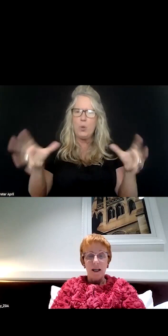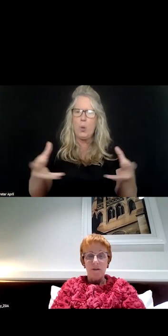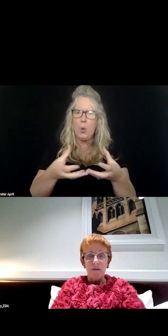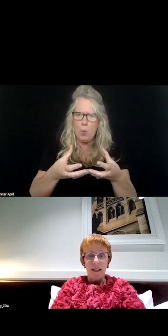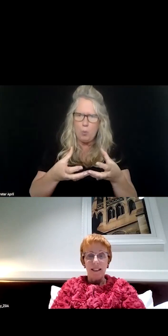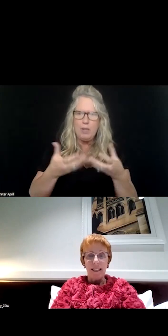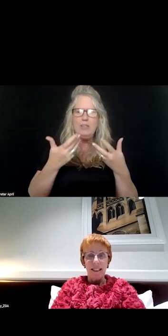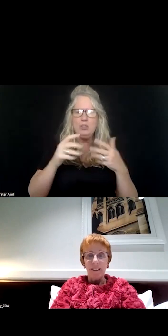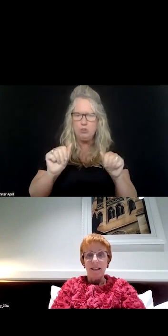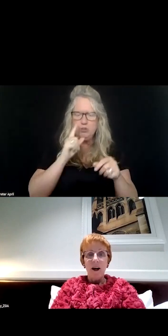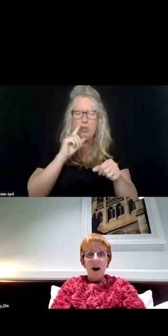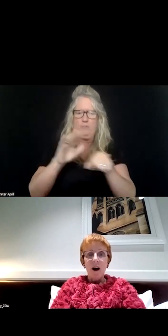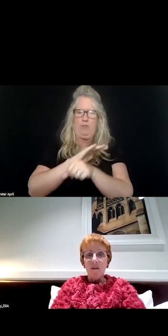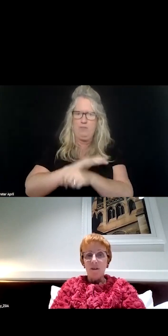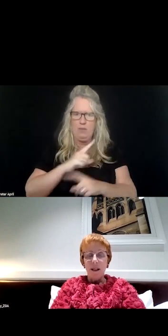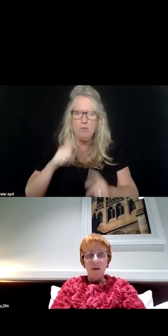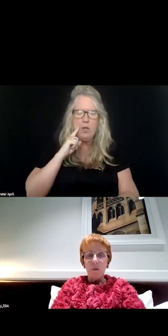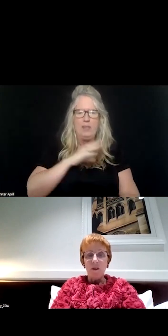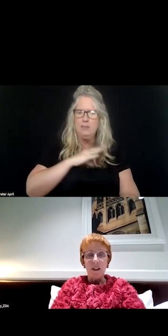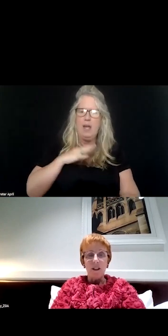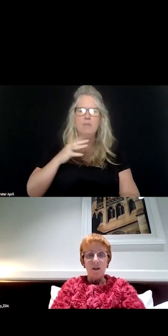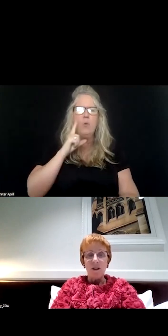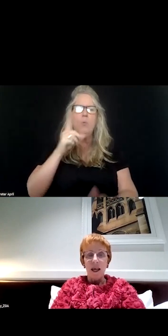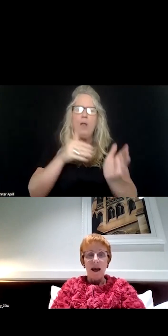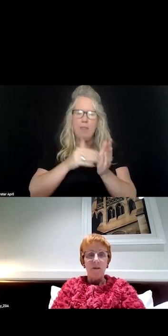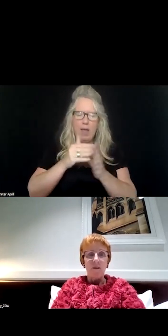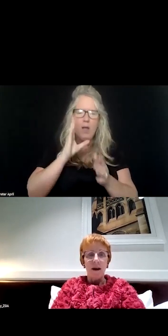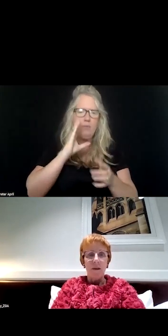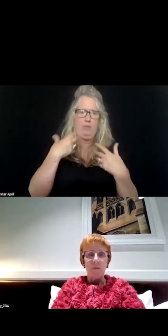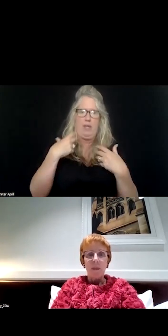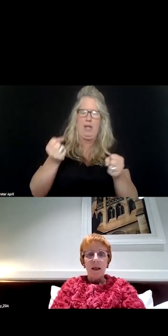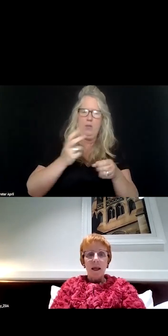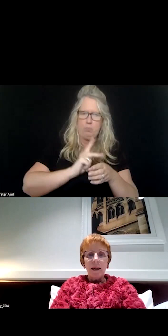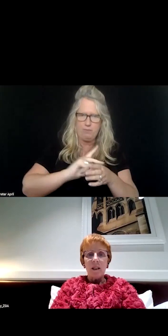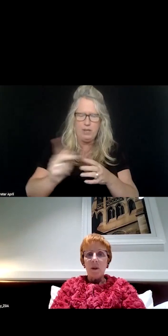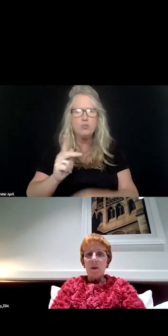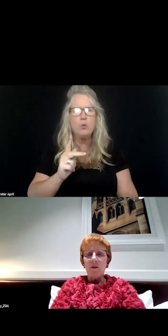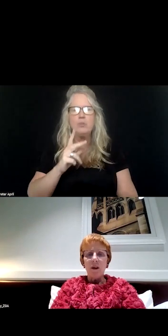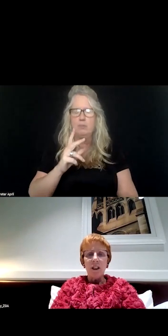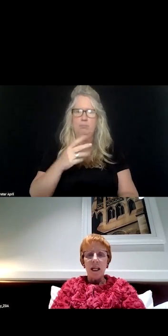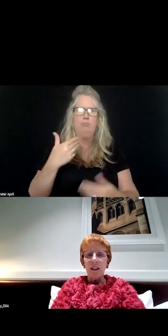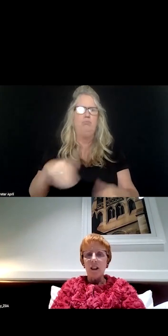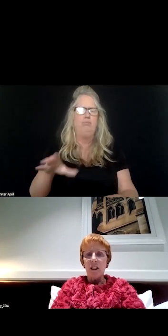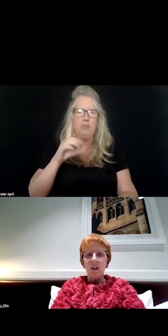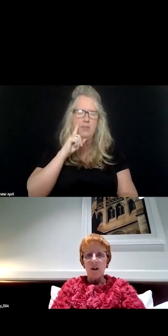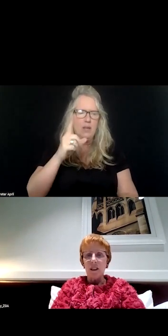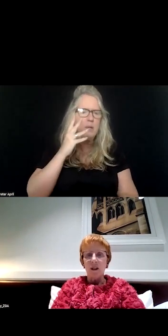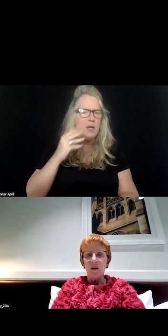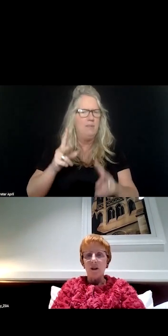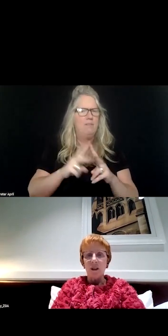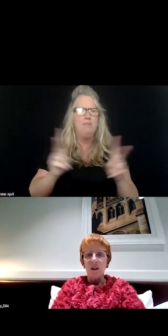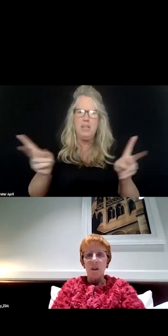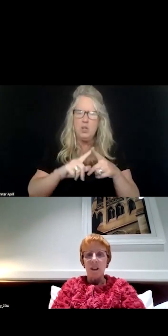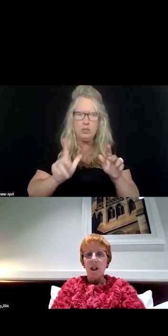fill staffing vacancies. And often health professionals have experienced very challenging and